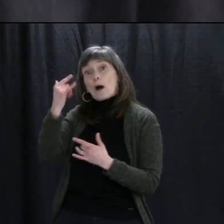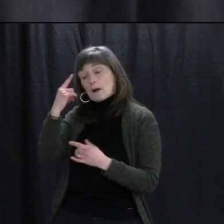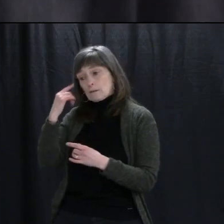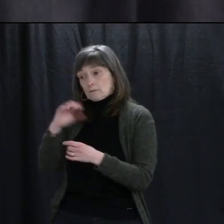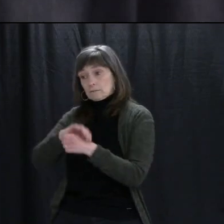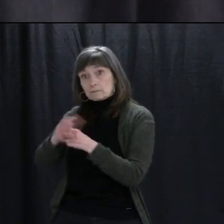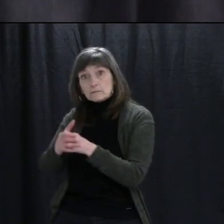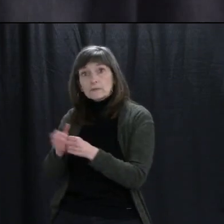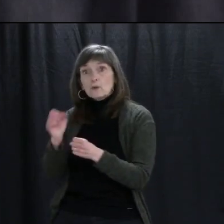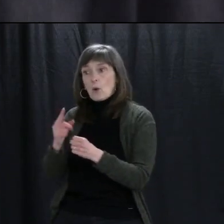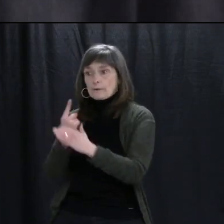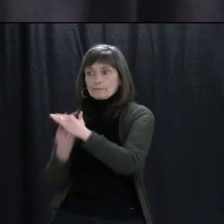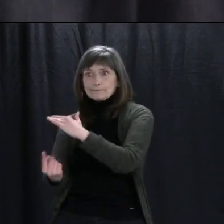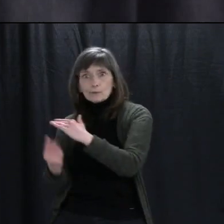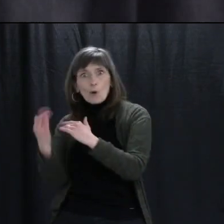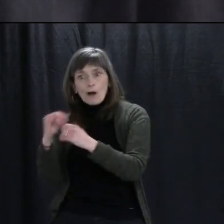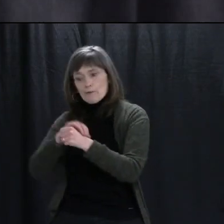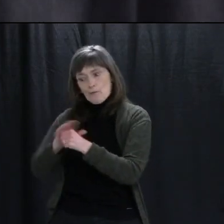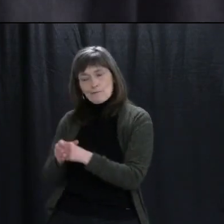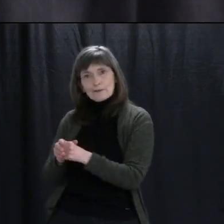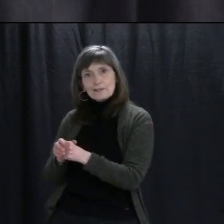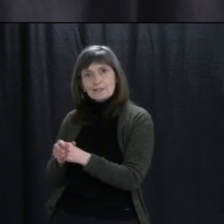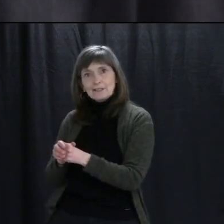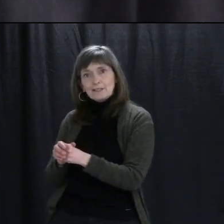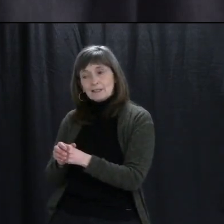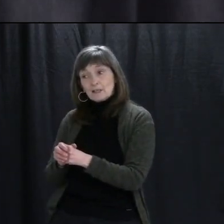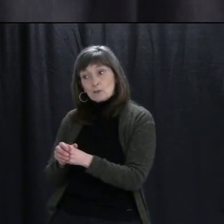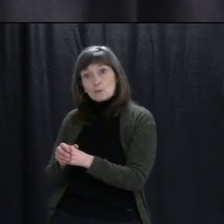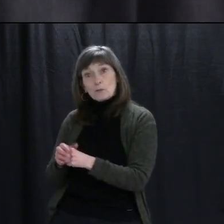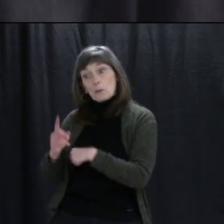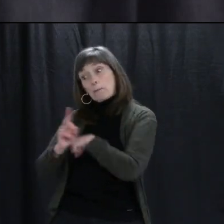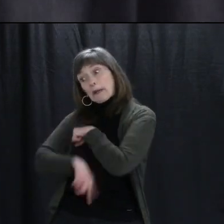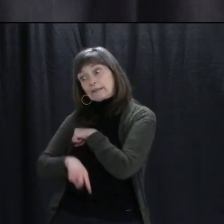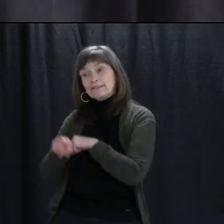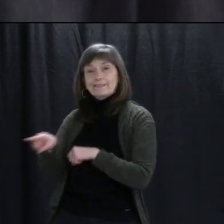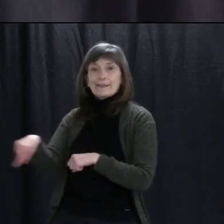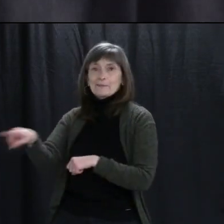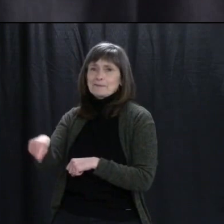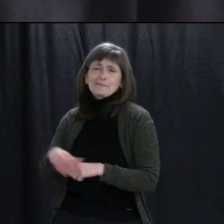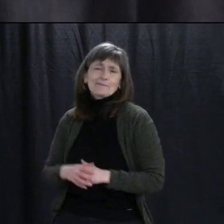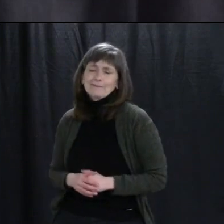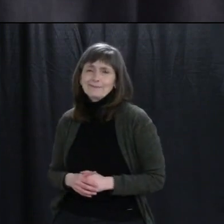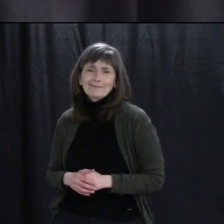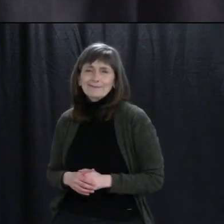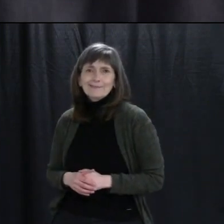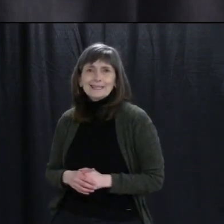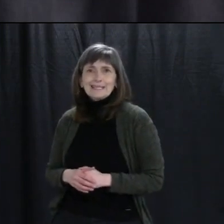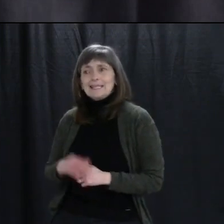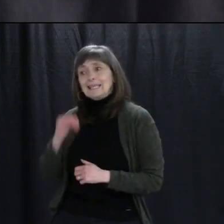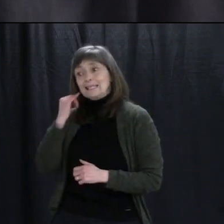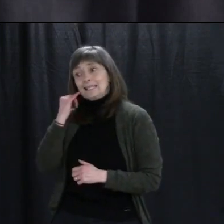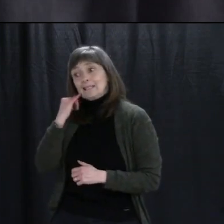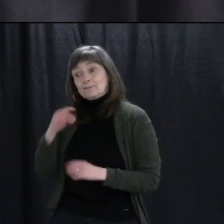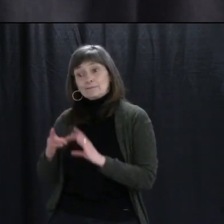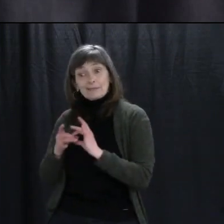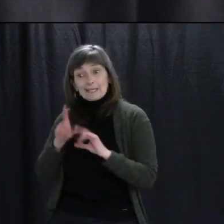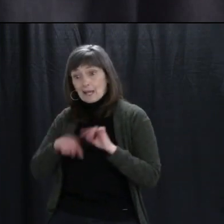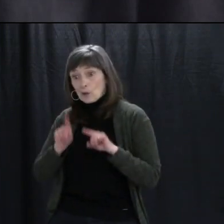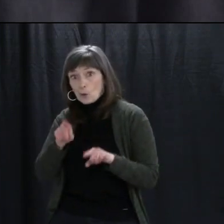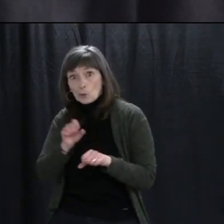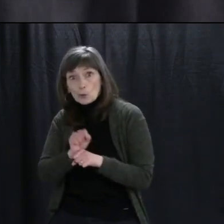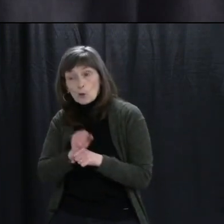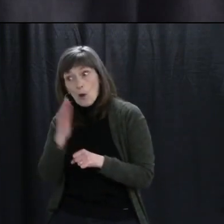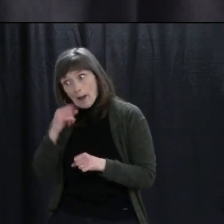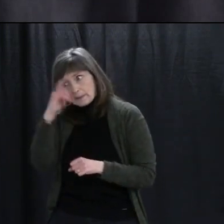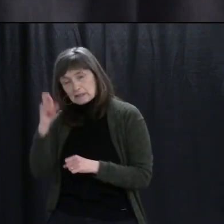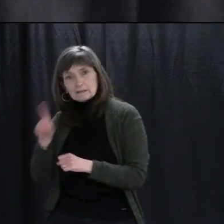use time off work for COVID isolation, particularly if it's been connected with work. So we'll work